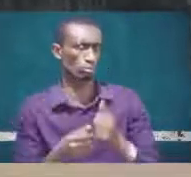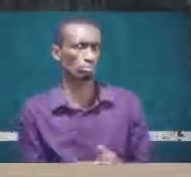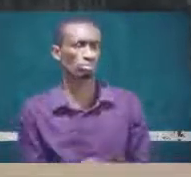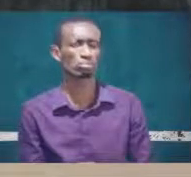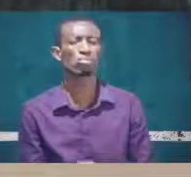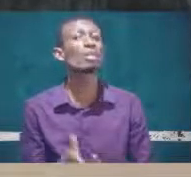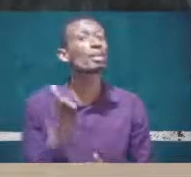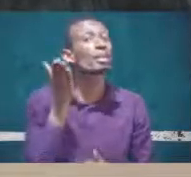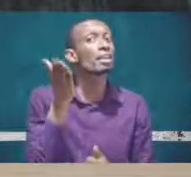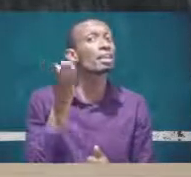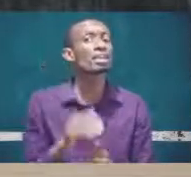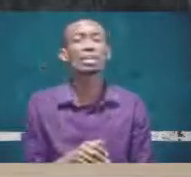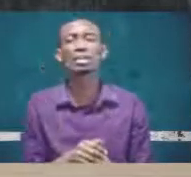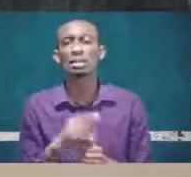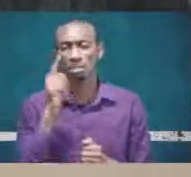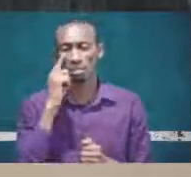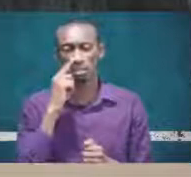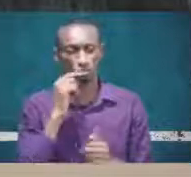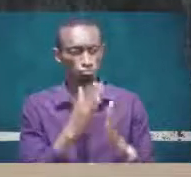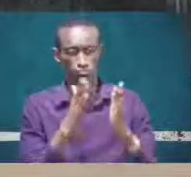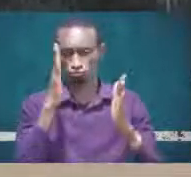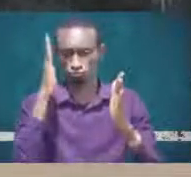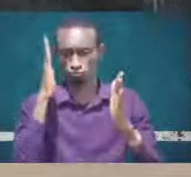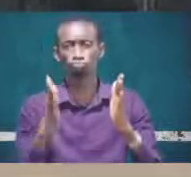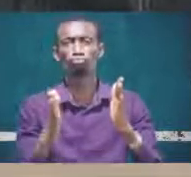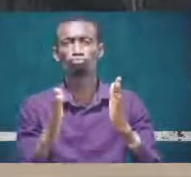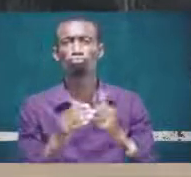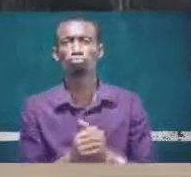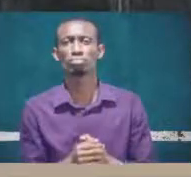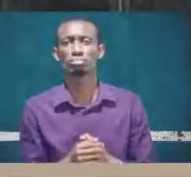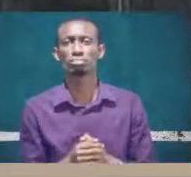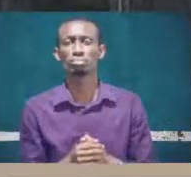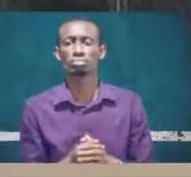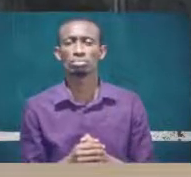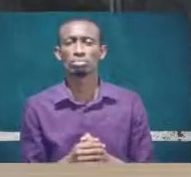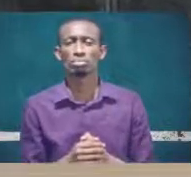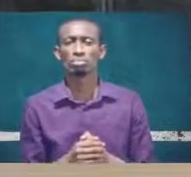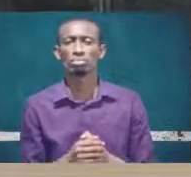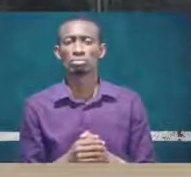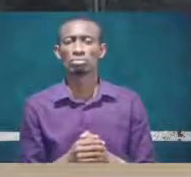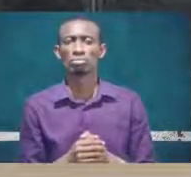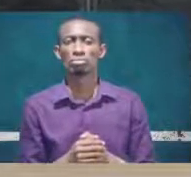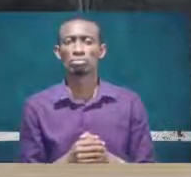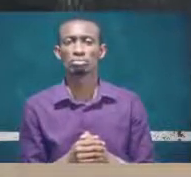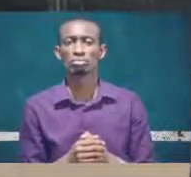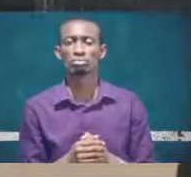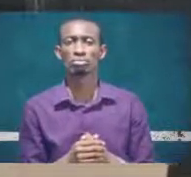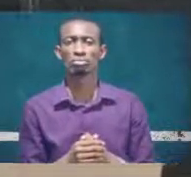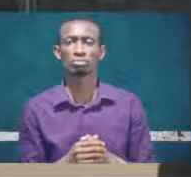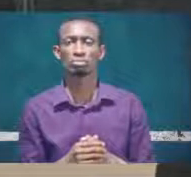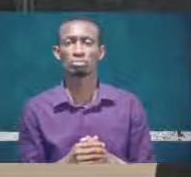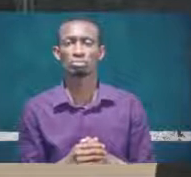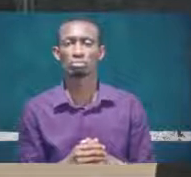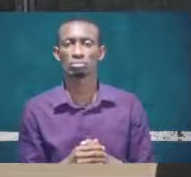Scarcity is something that is limited in supply. Scarcity is something that is limited.